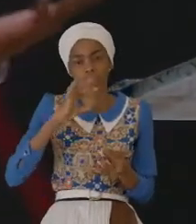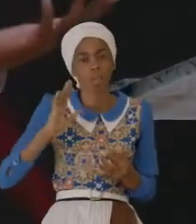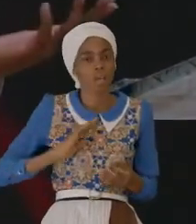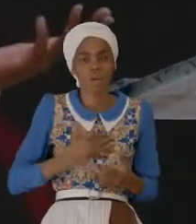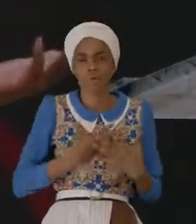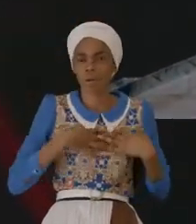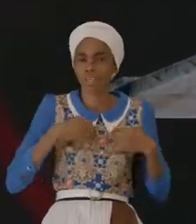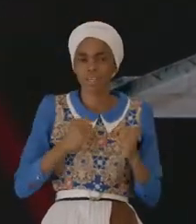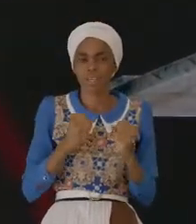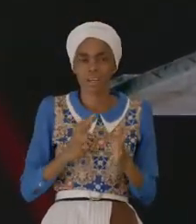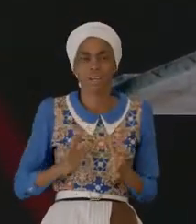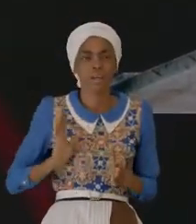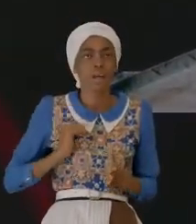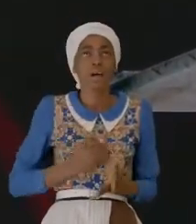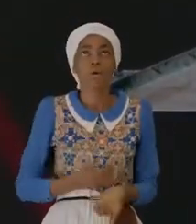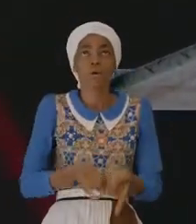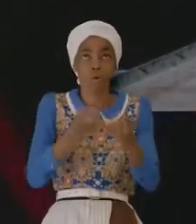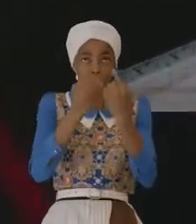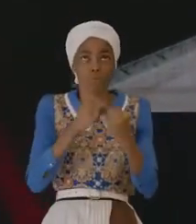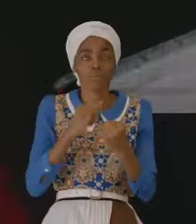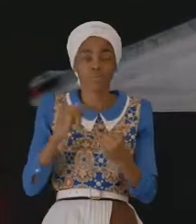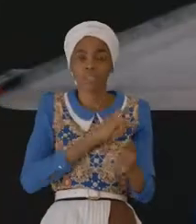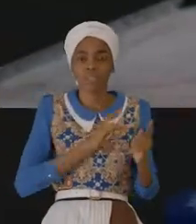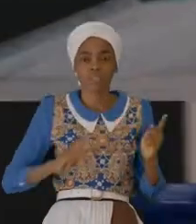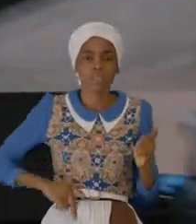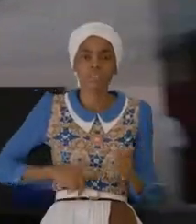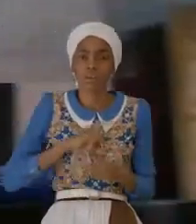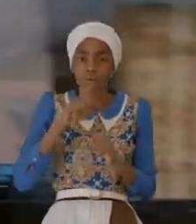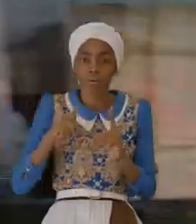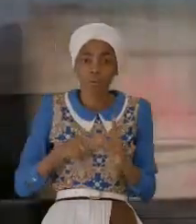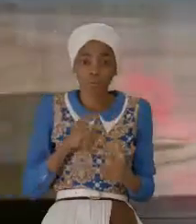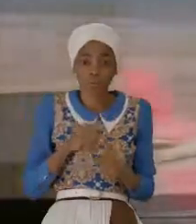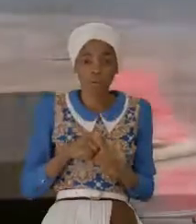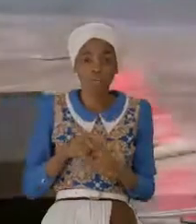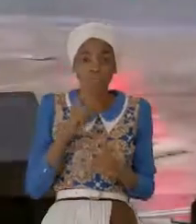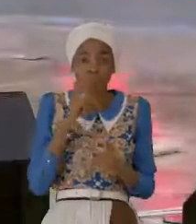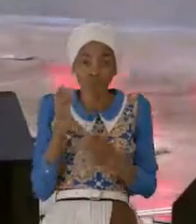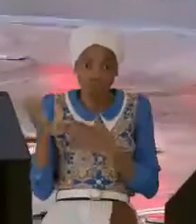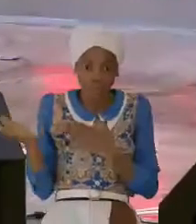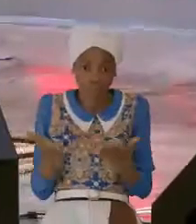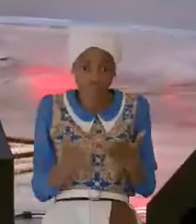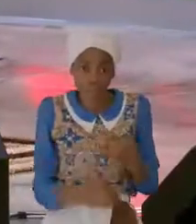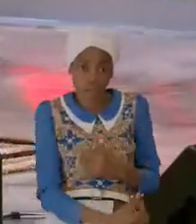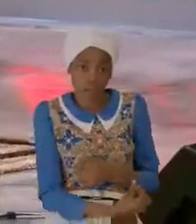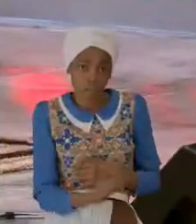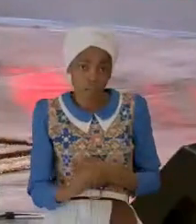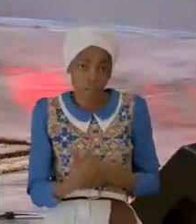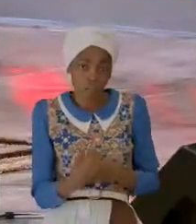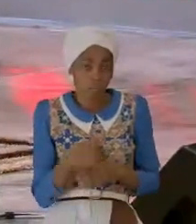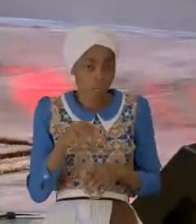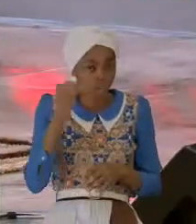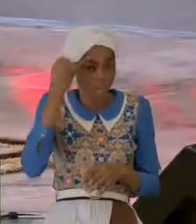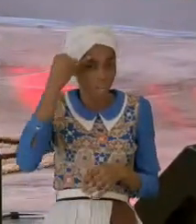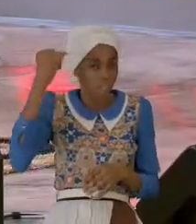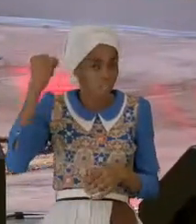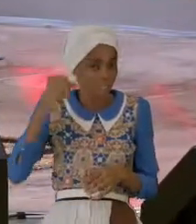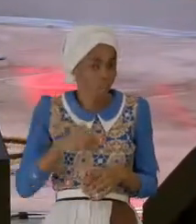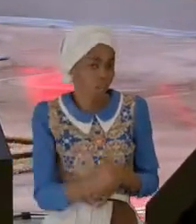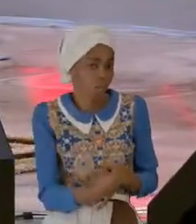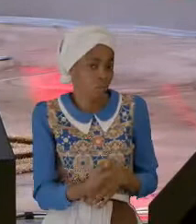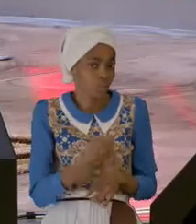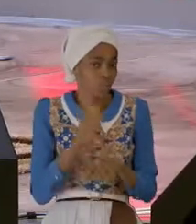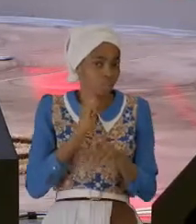healer the coming King when you bring another idea another tradition